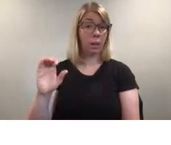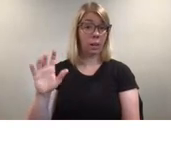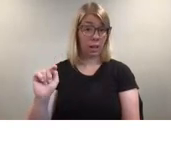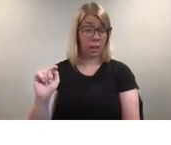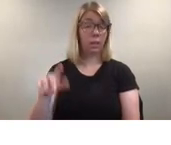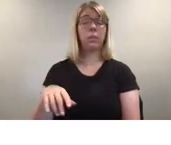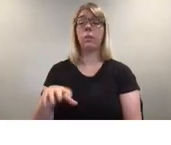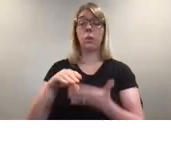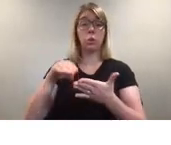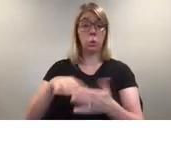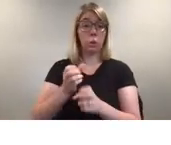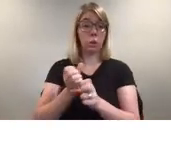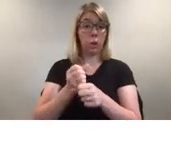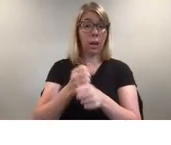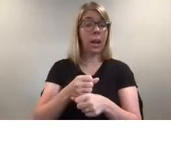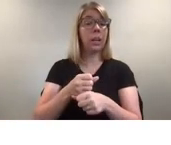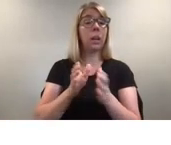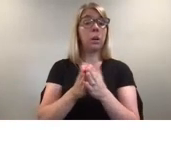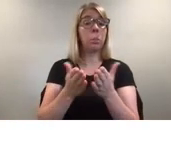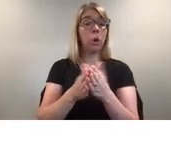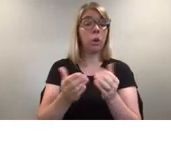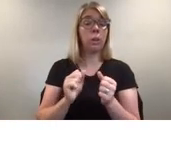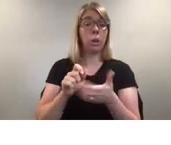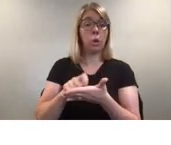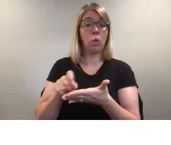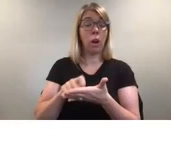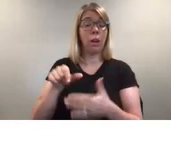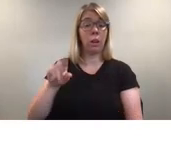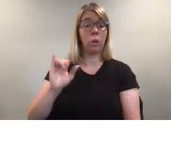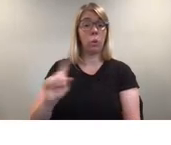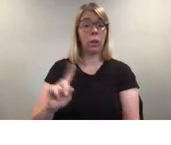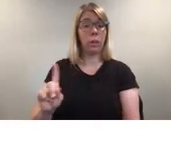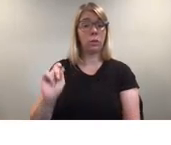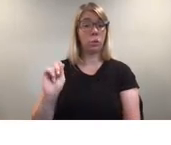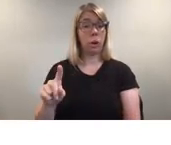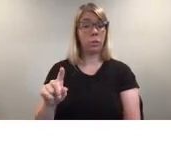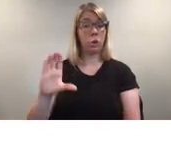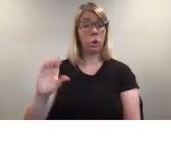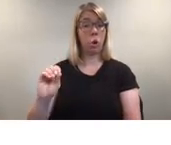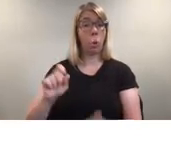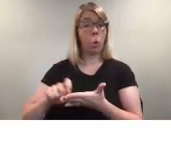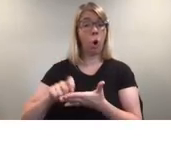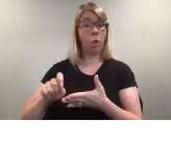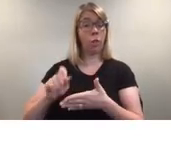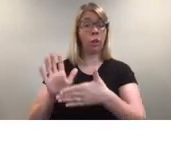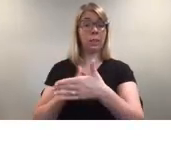student-created textbooks, writing quiz questions, co-authoring a syllabus, infographics,